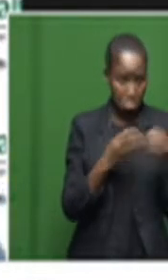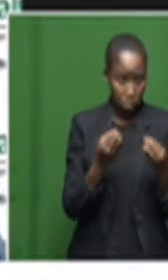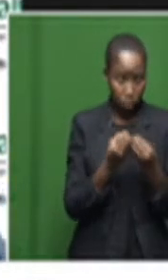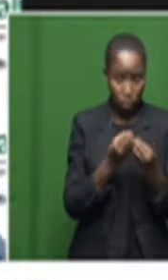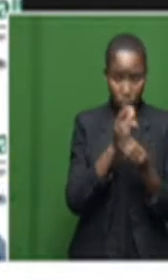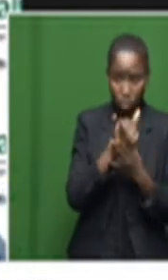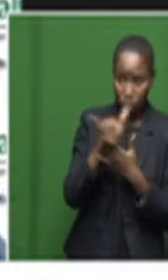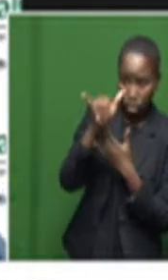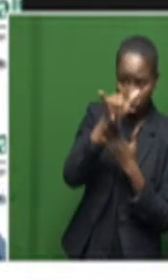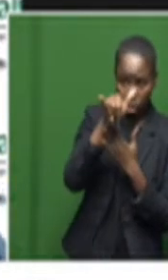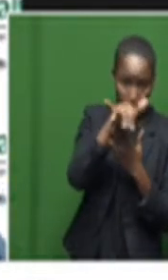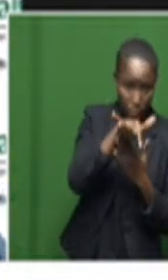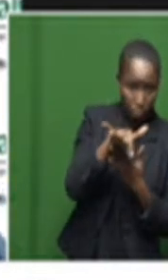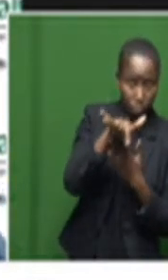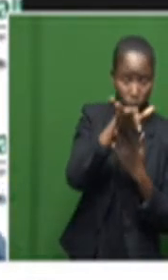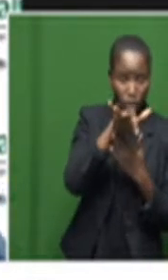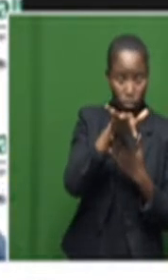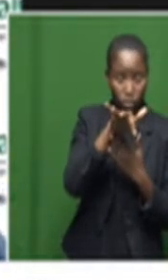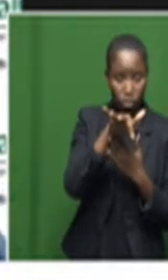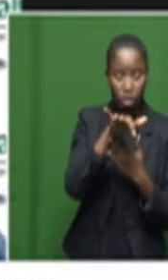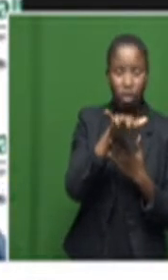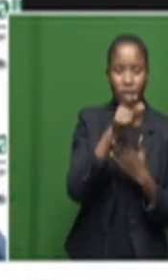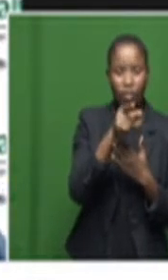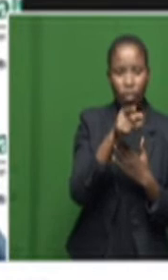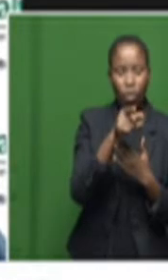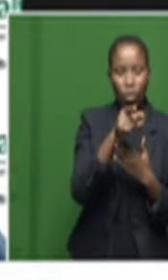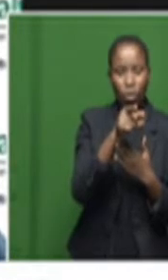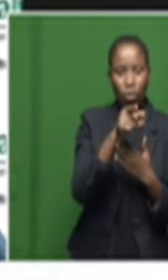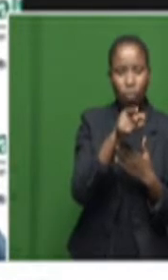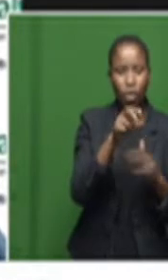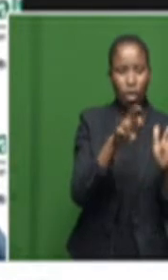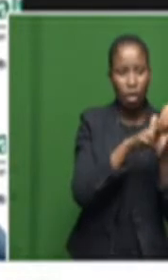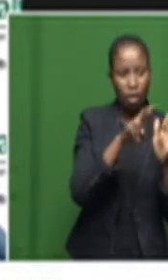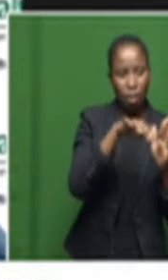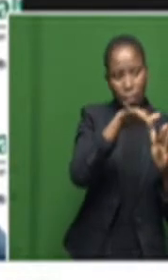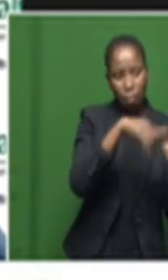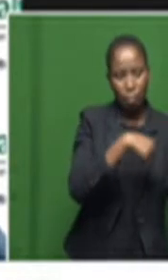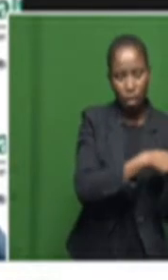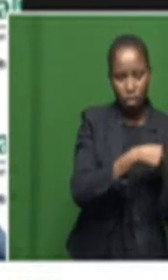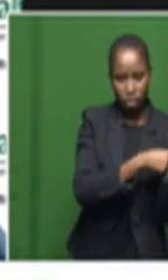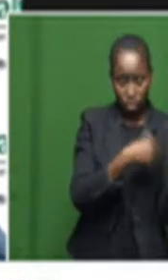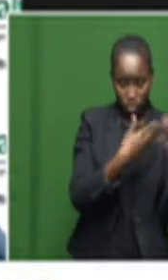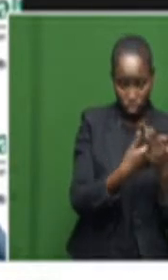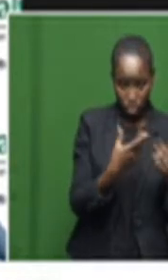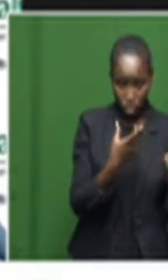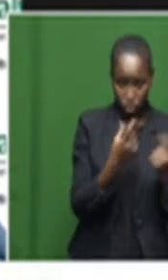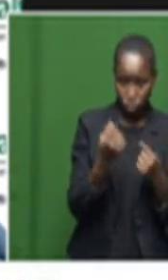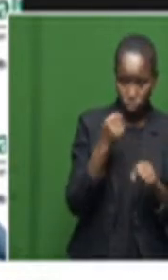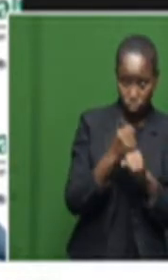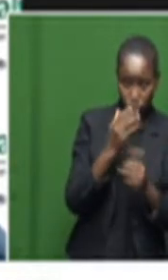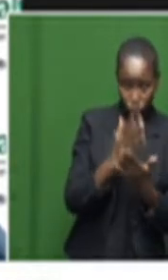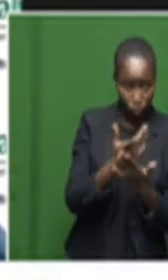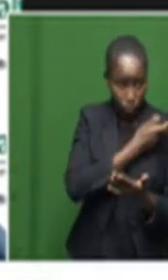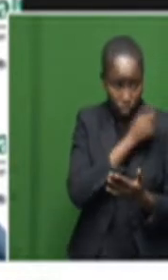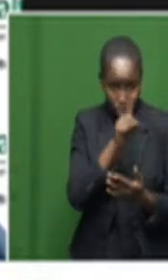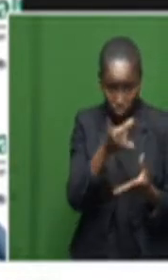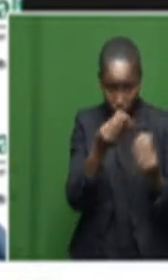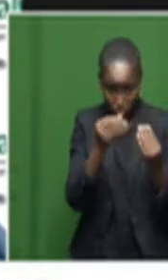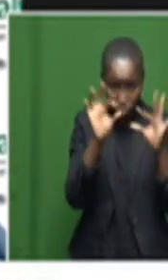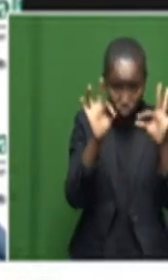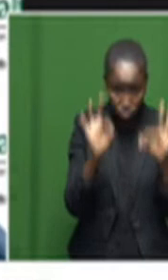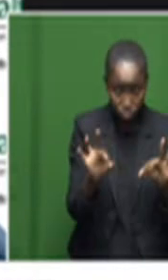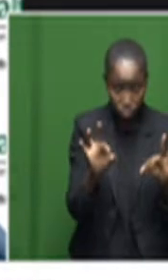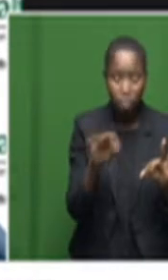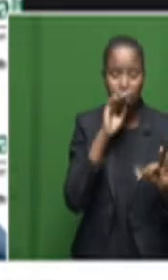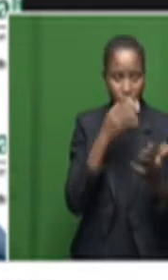use for vaccination SMSs to get vaccination to verify that they're authentic? So airlines